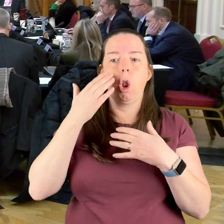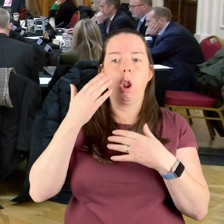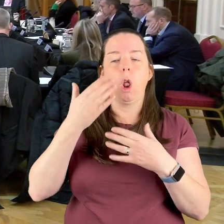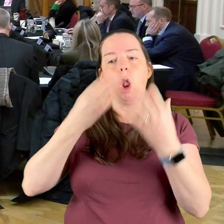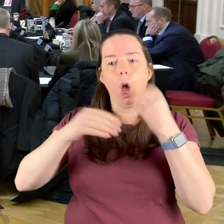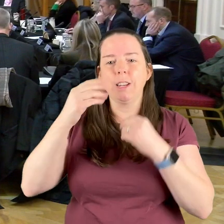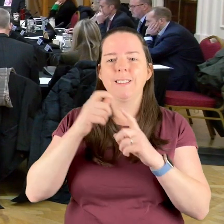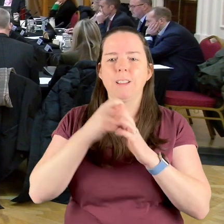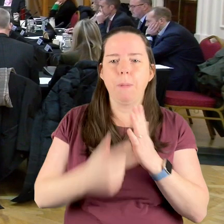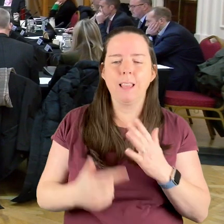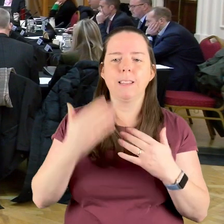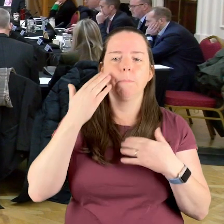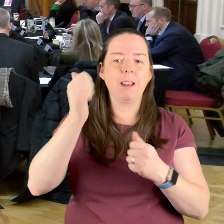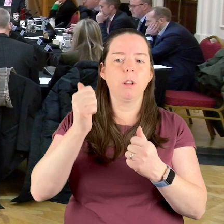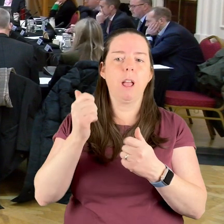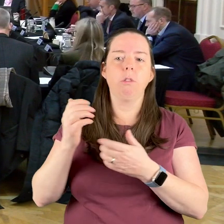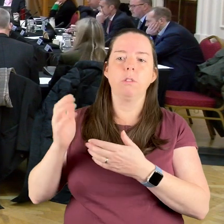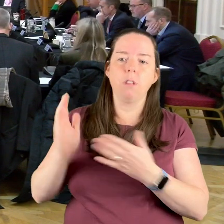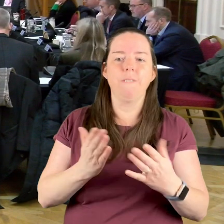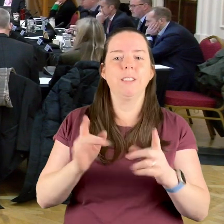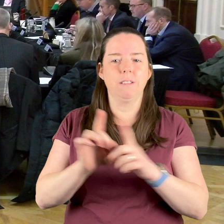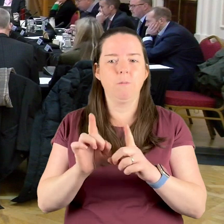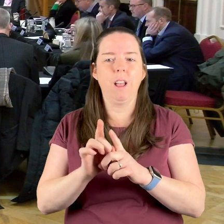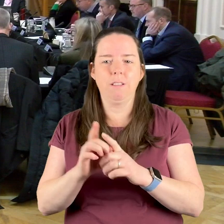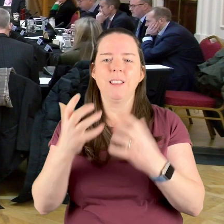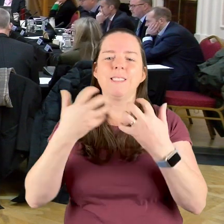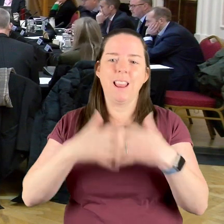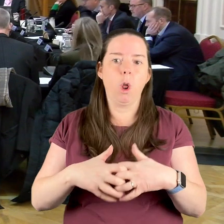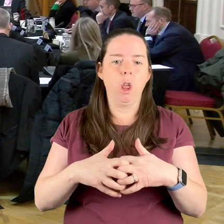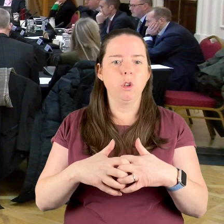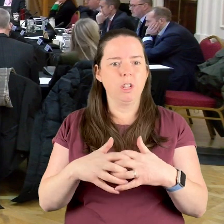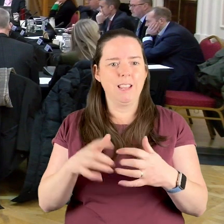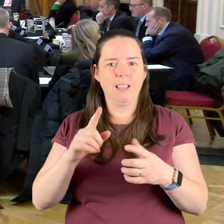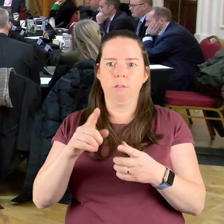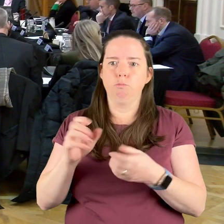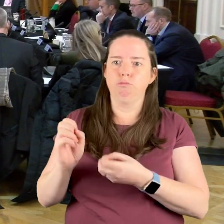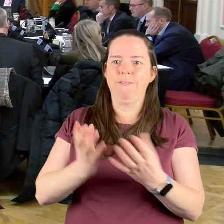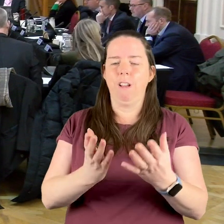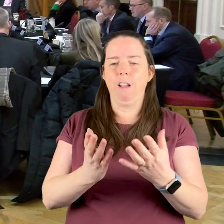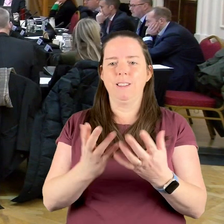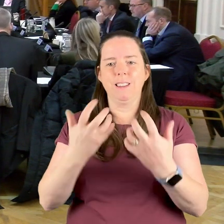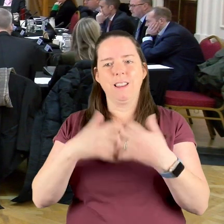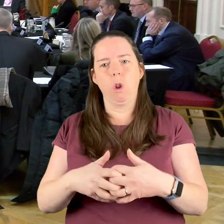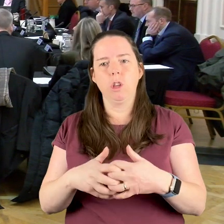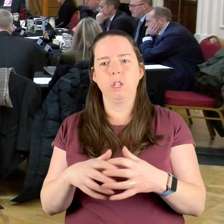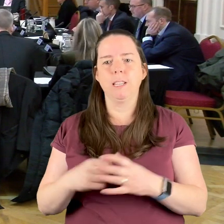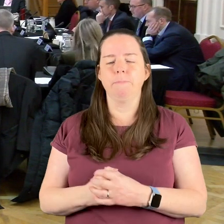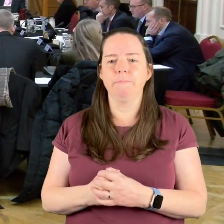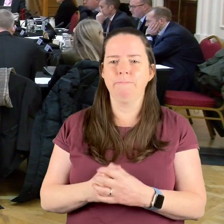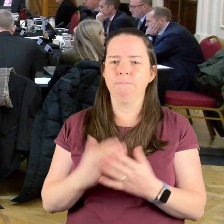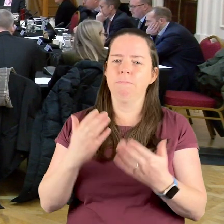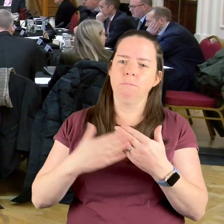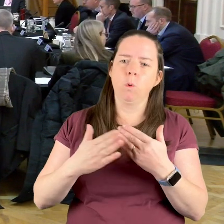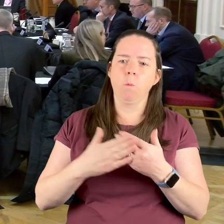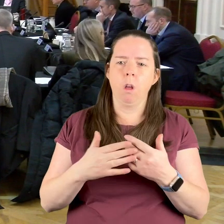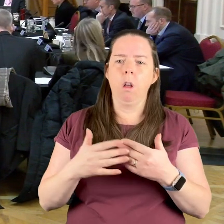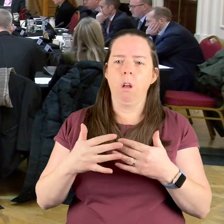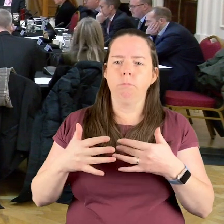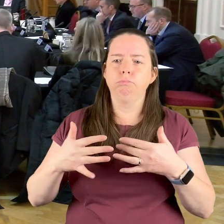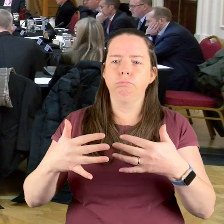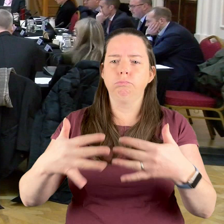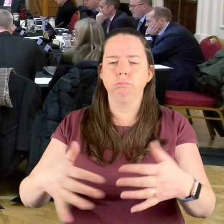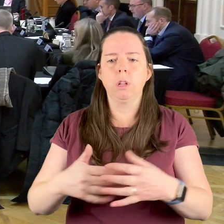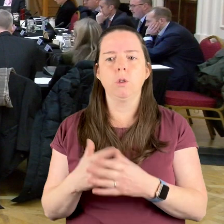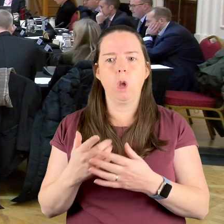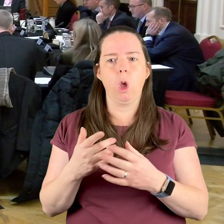learning disabilities and mental health services too, and also technology-enabled services more and more moving